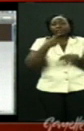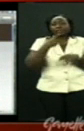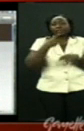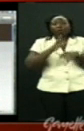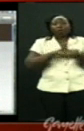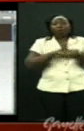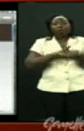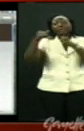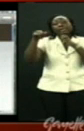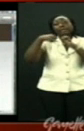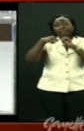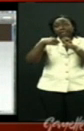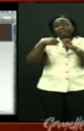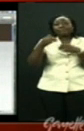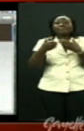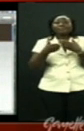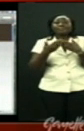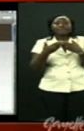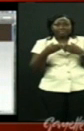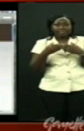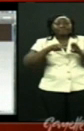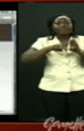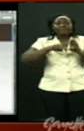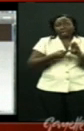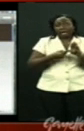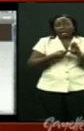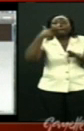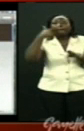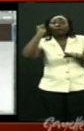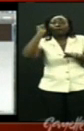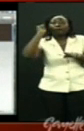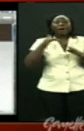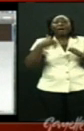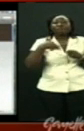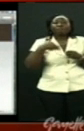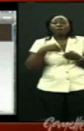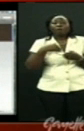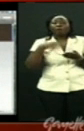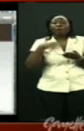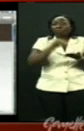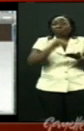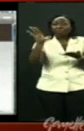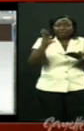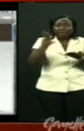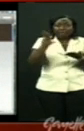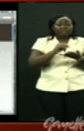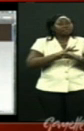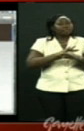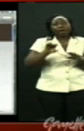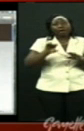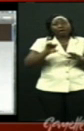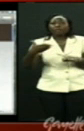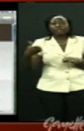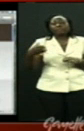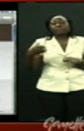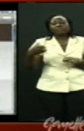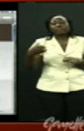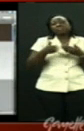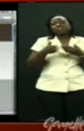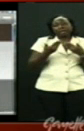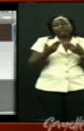off the ground quickly because you're not going to printing and all these different processes. It's sort of immediate. So